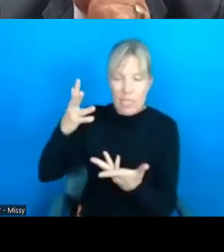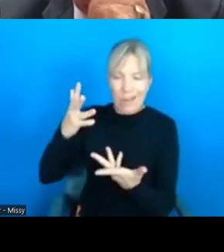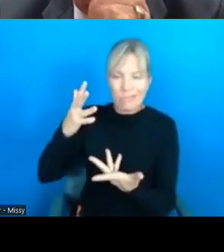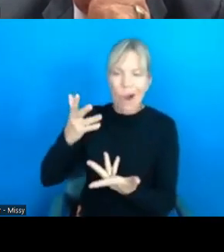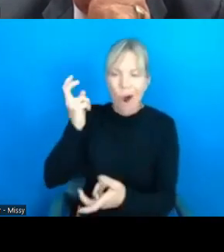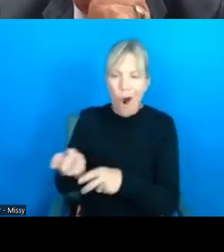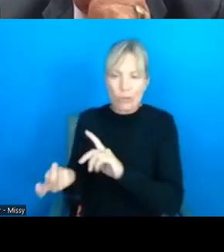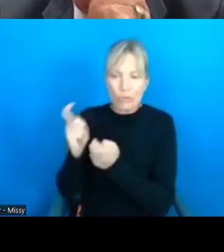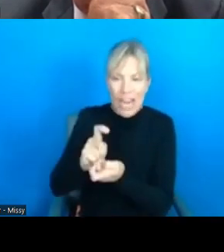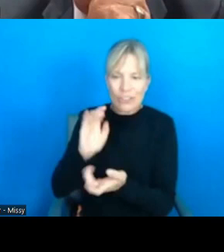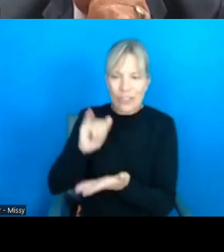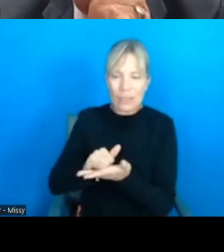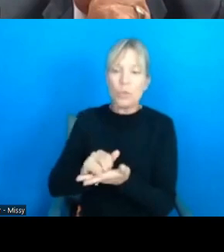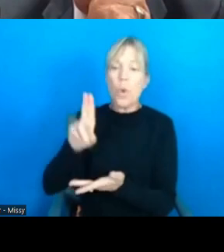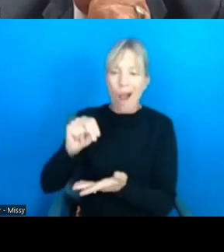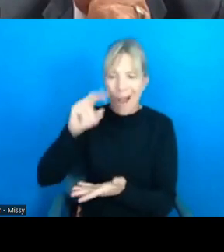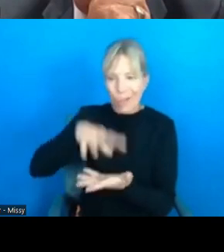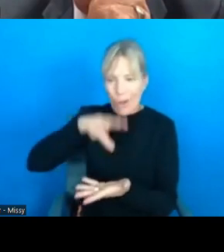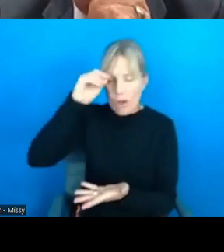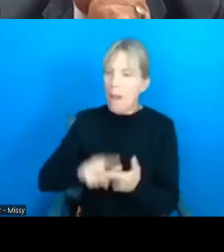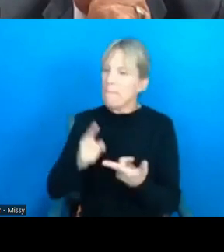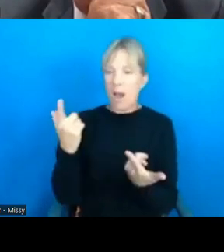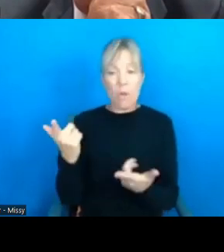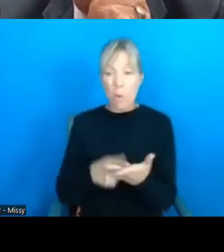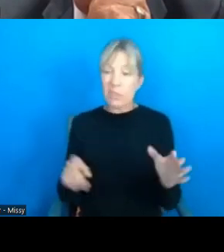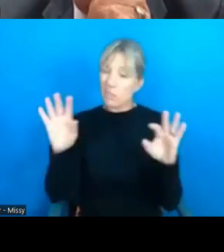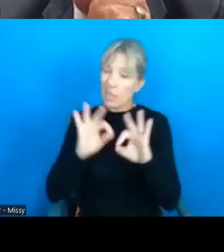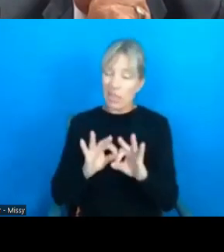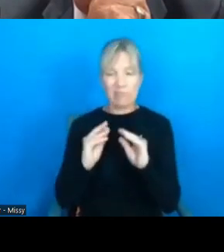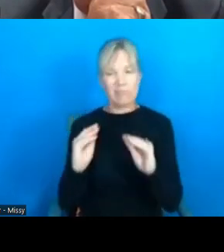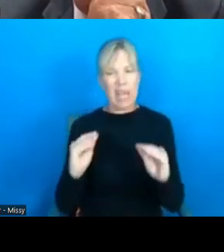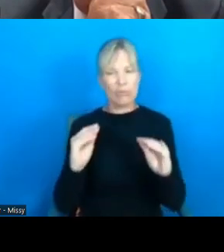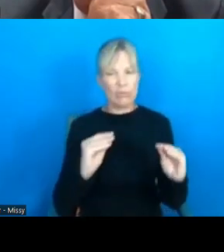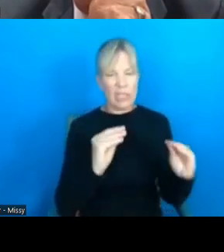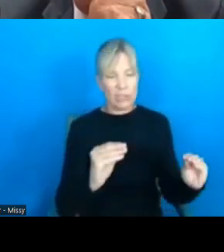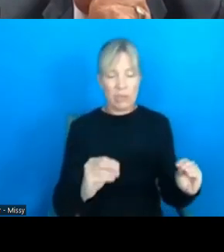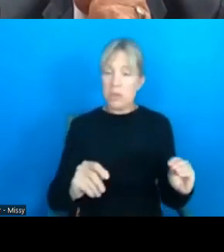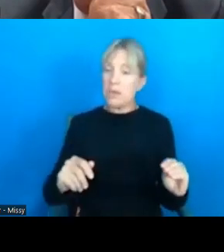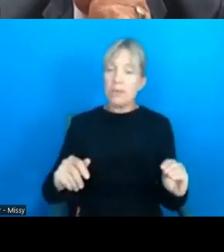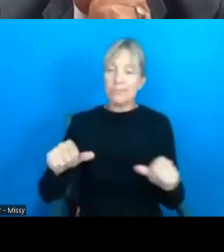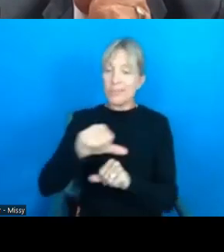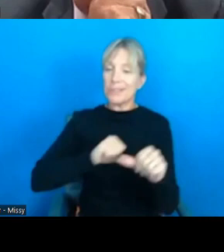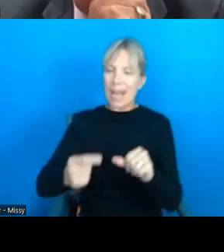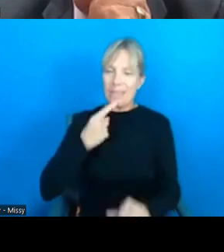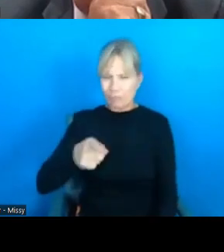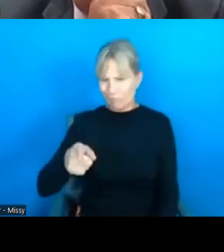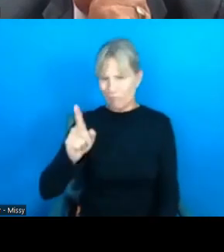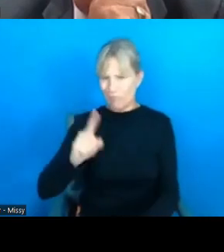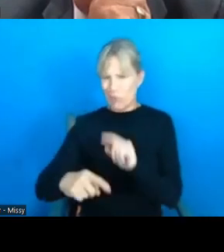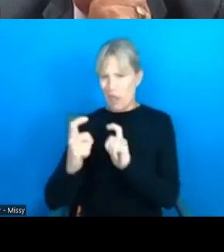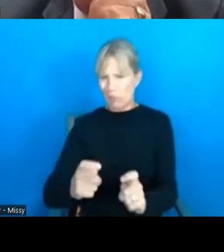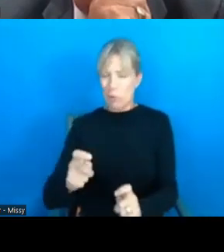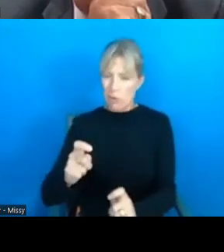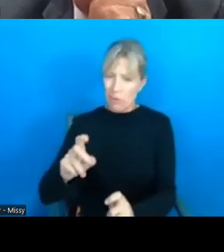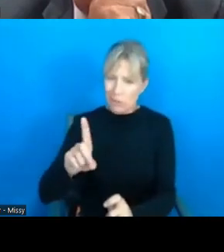I believe education is the key. That society want to tell us that we can't contribute. Society